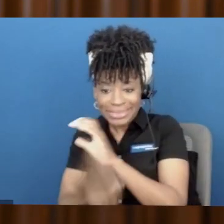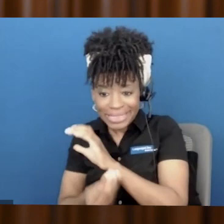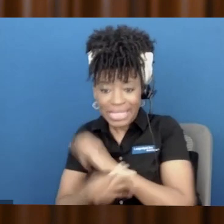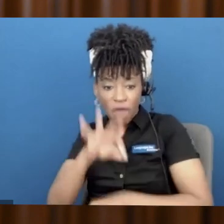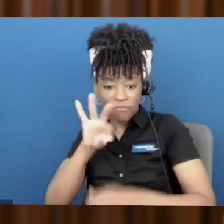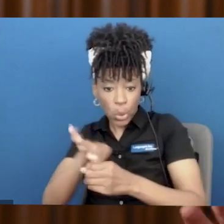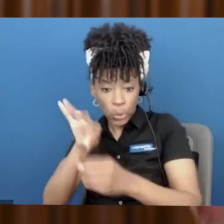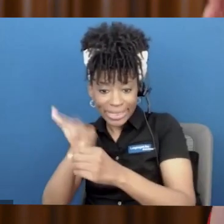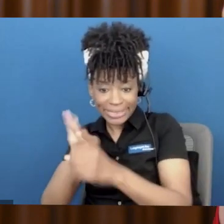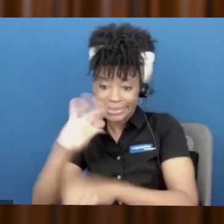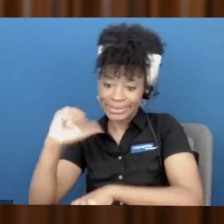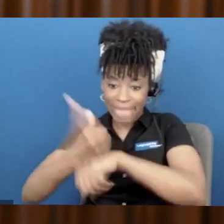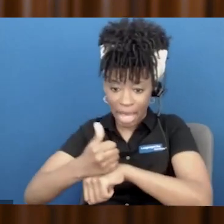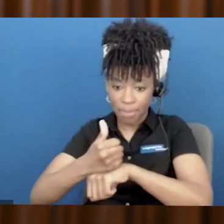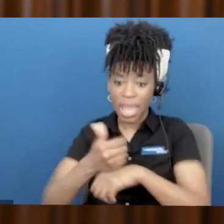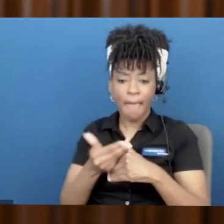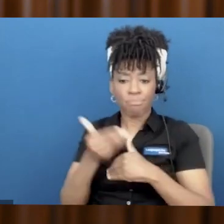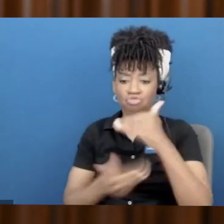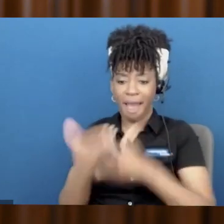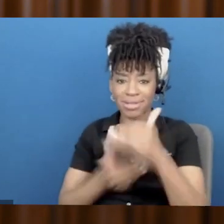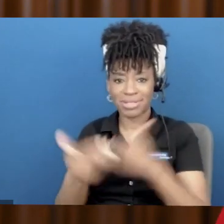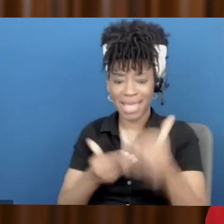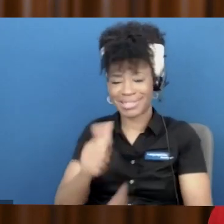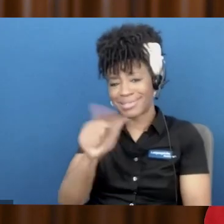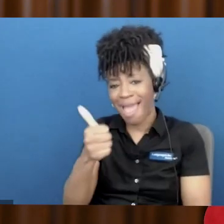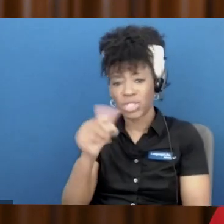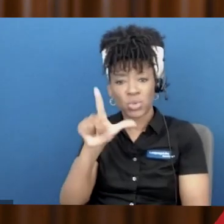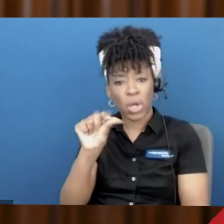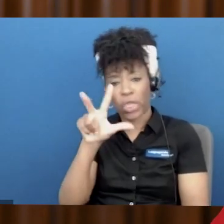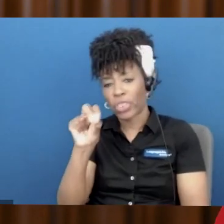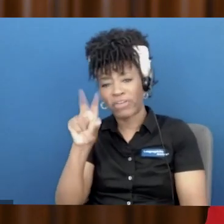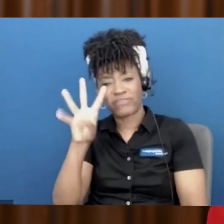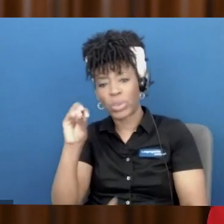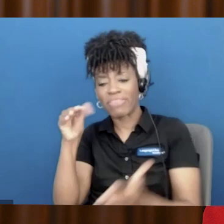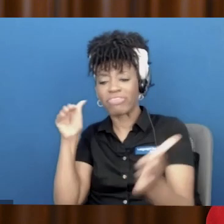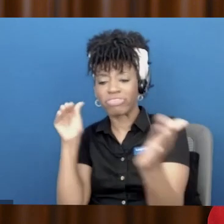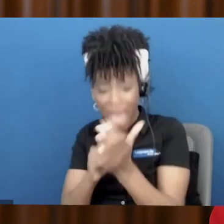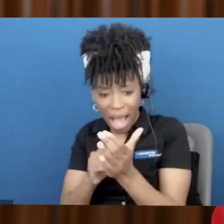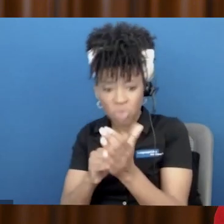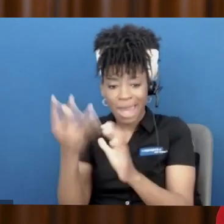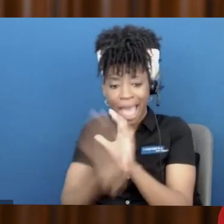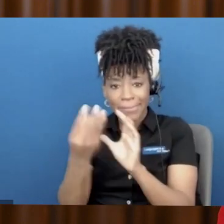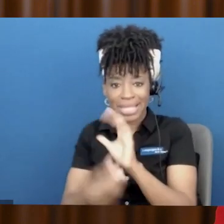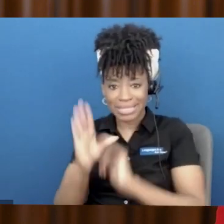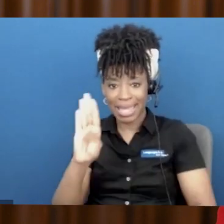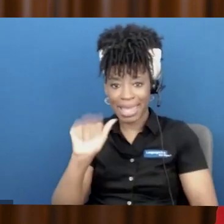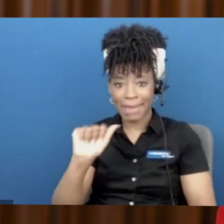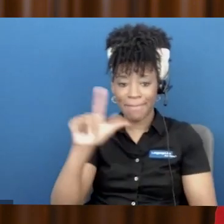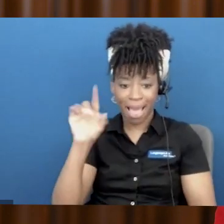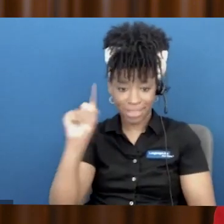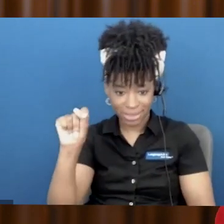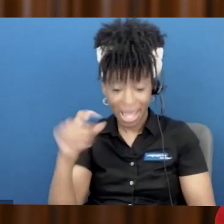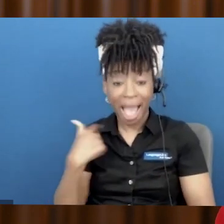and processed tens of thousands of absentee ballots. I secured a $1.2 million grant to help